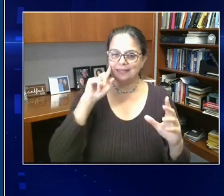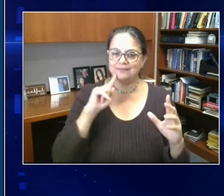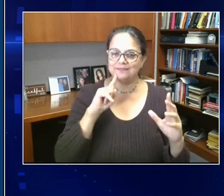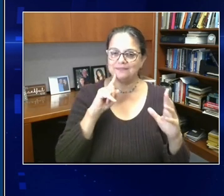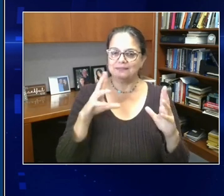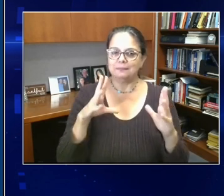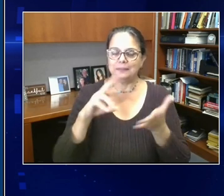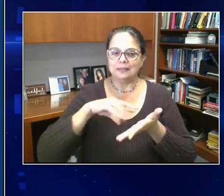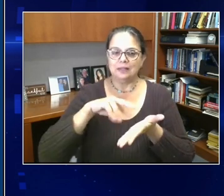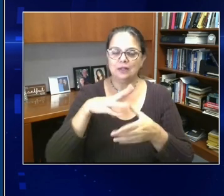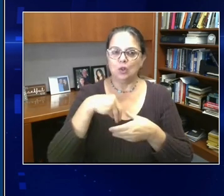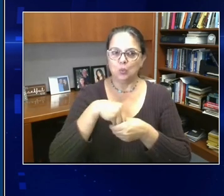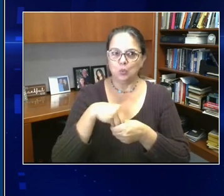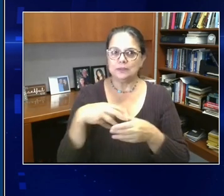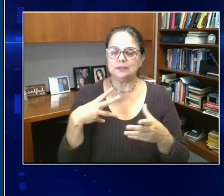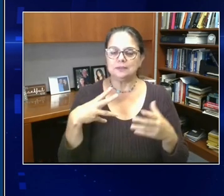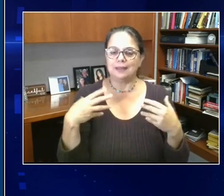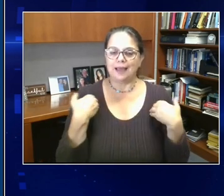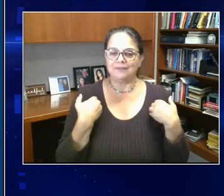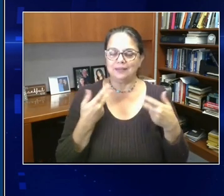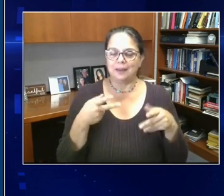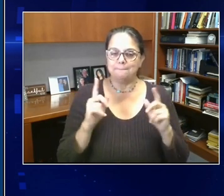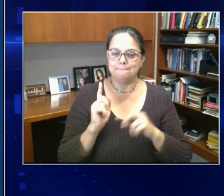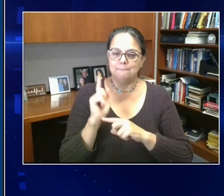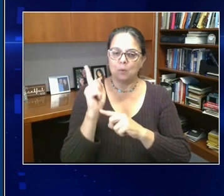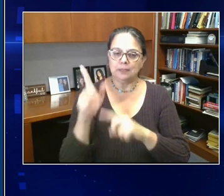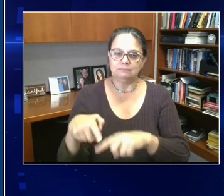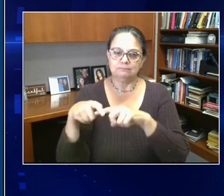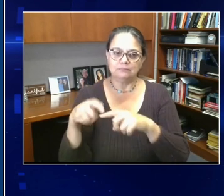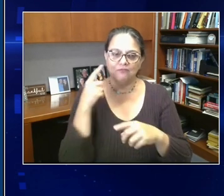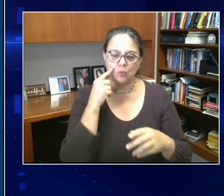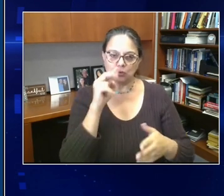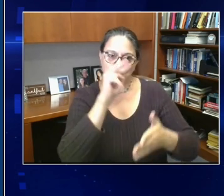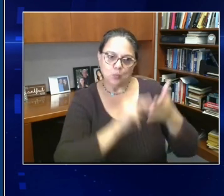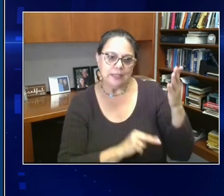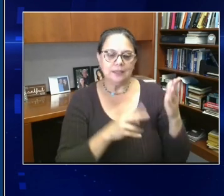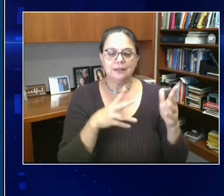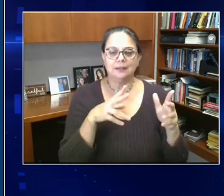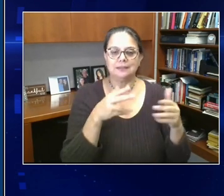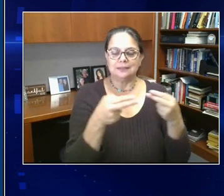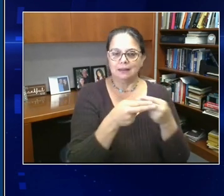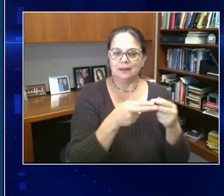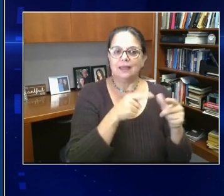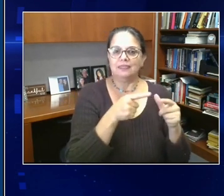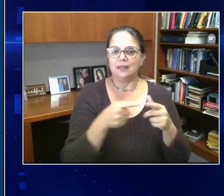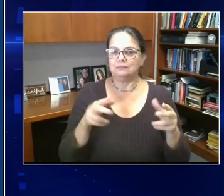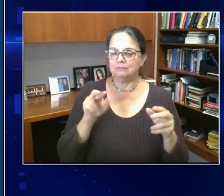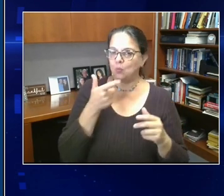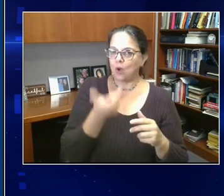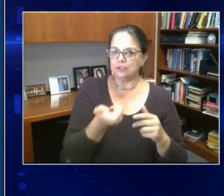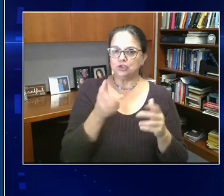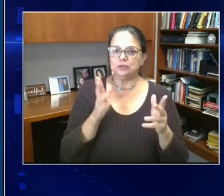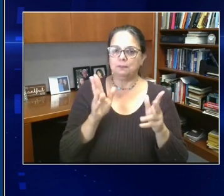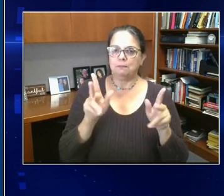Best practice in deaf education is to include a brief pause for viewers to read the content of the